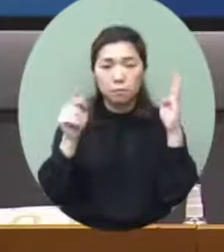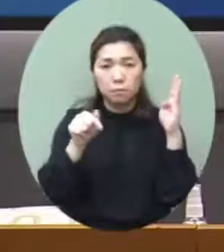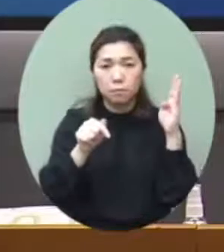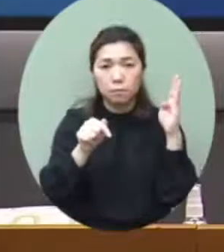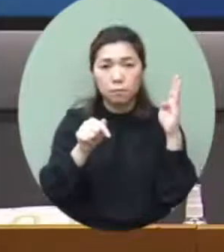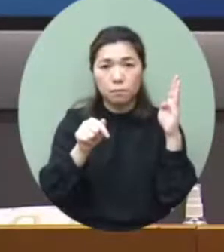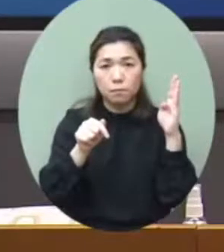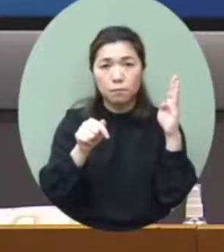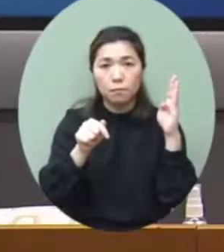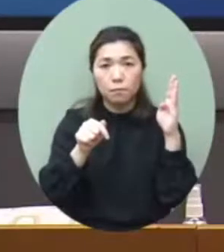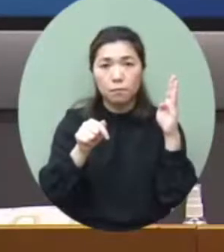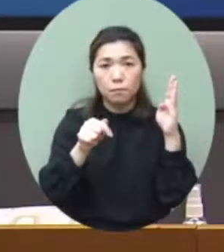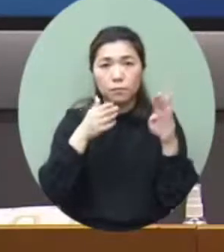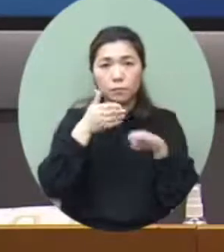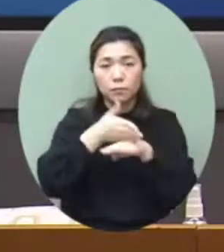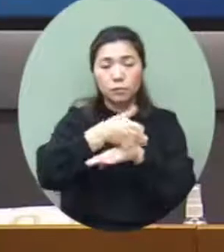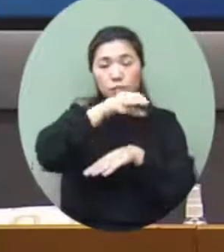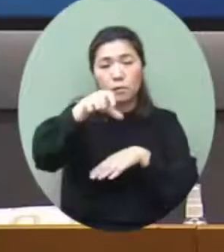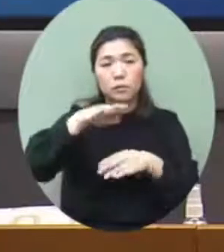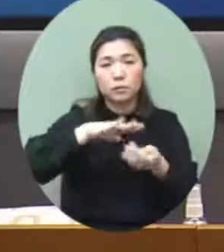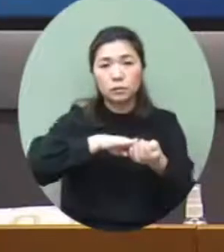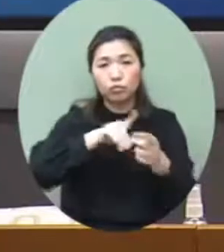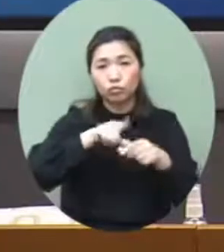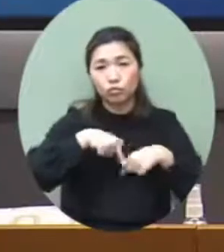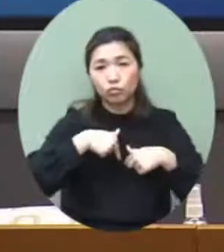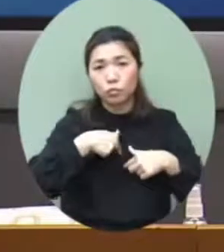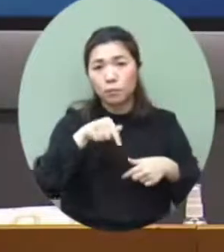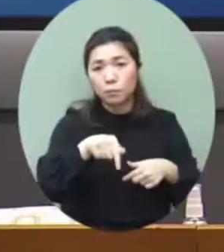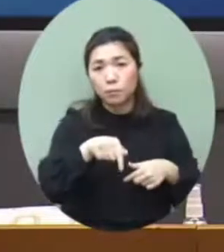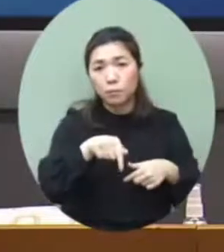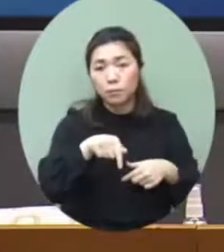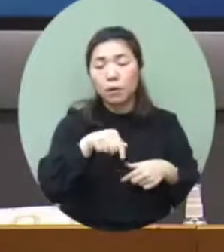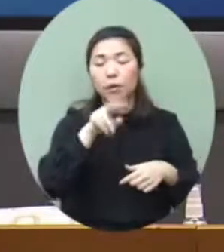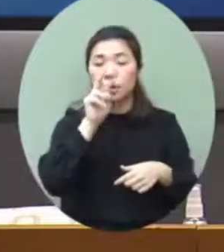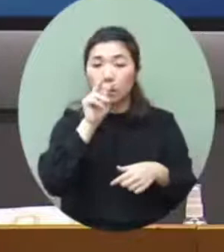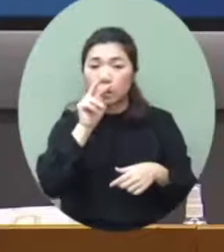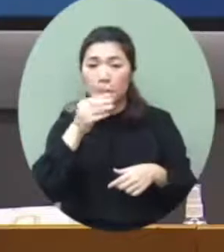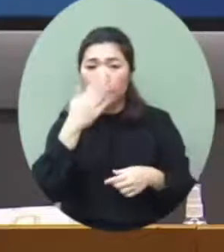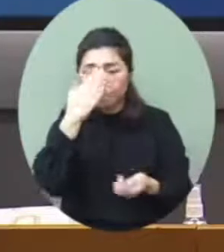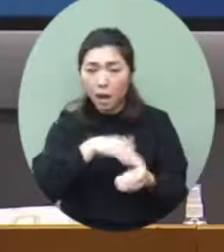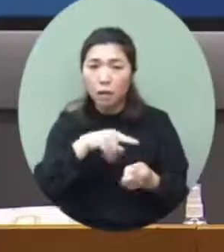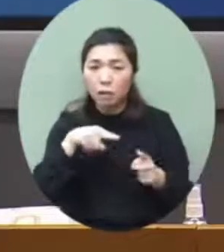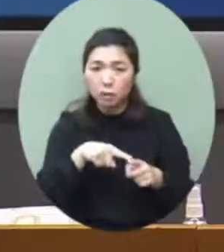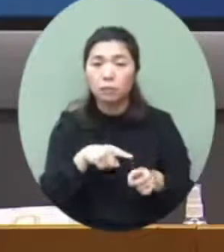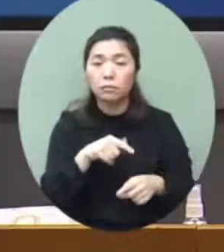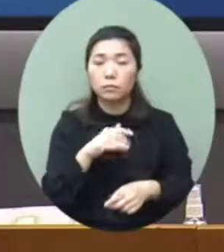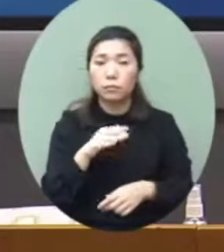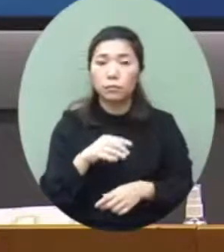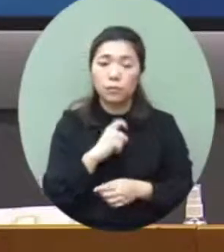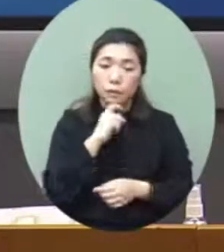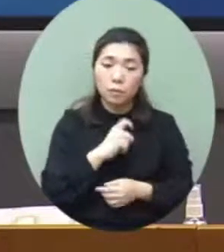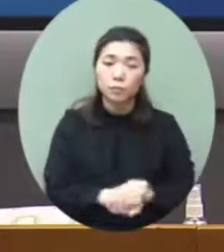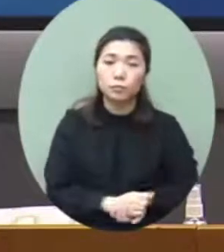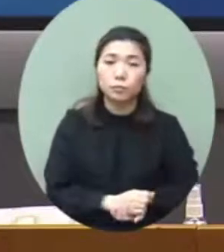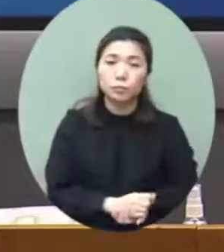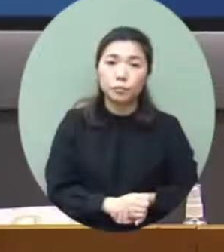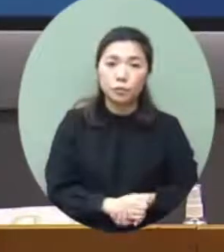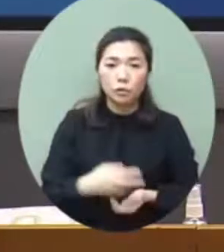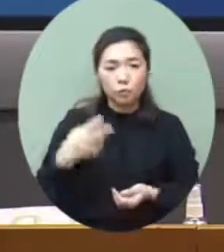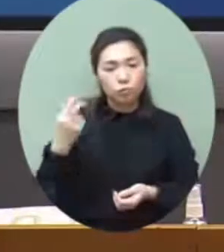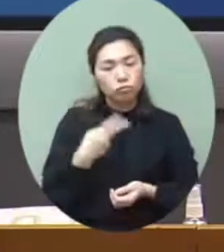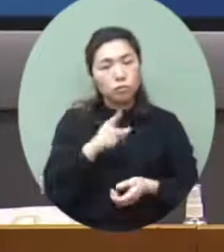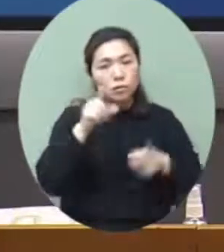have visited the AWE community treatment facility